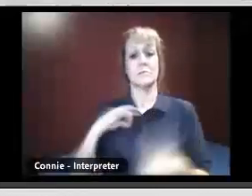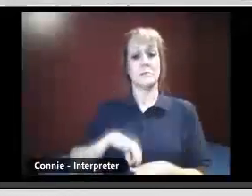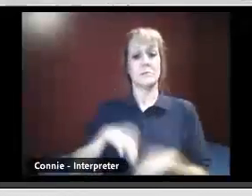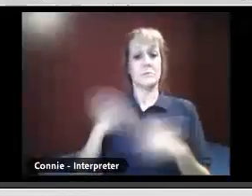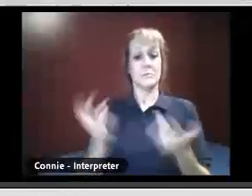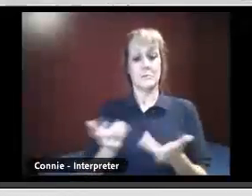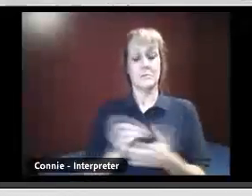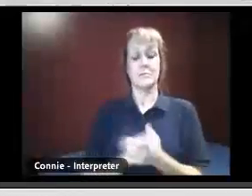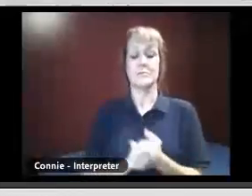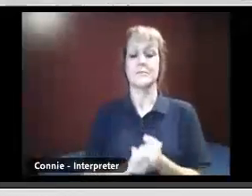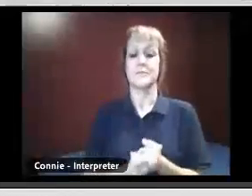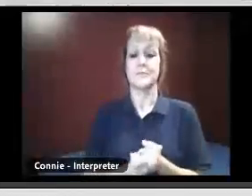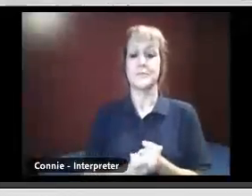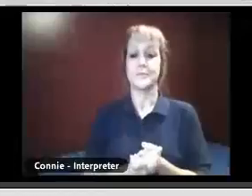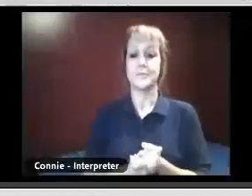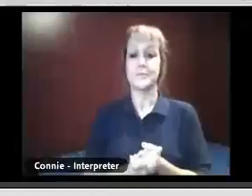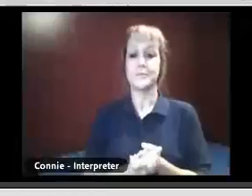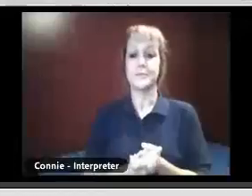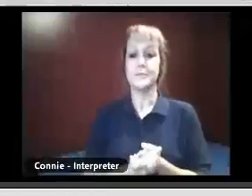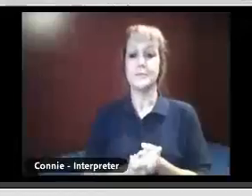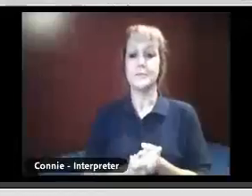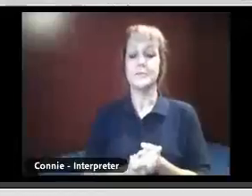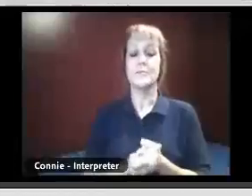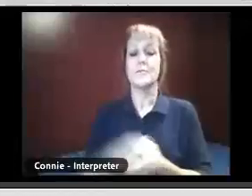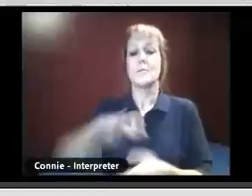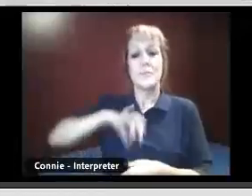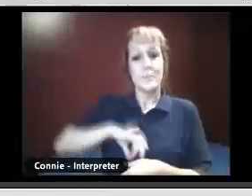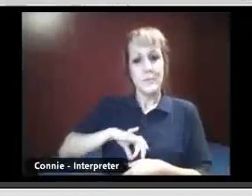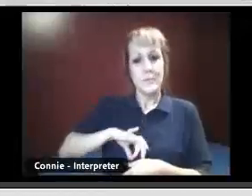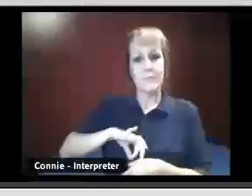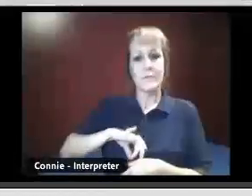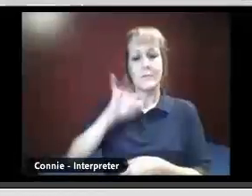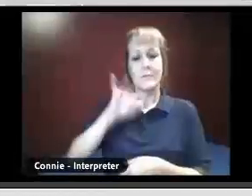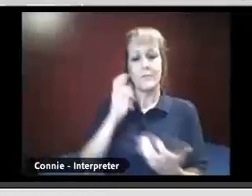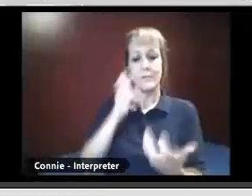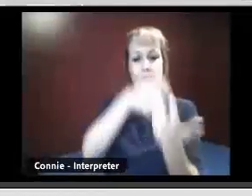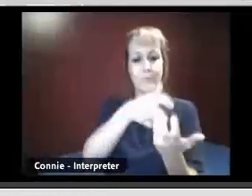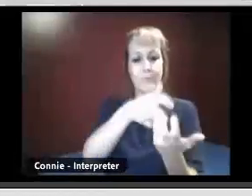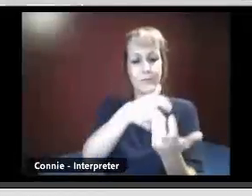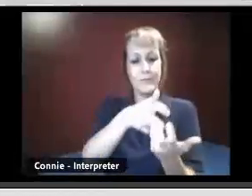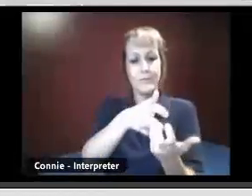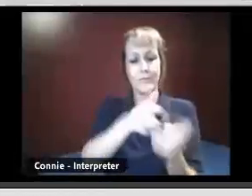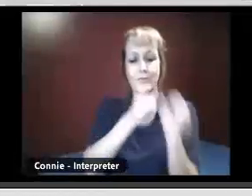right? But what's the benefit of accommodating the requests?